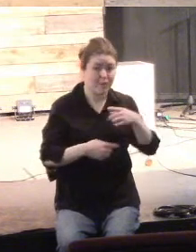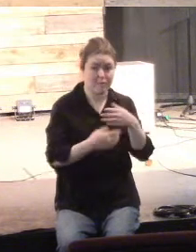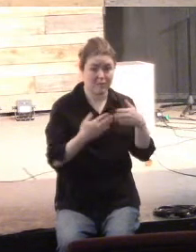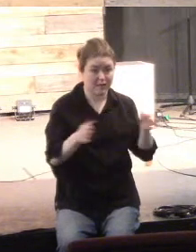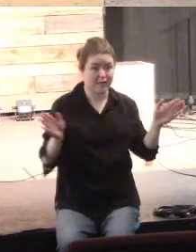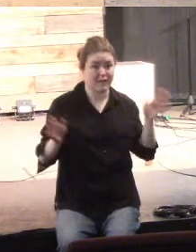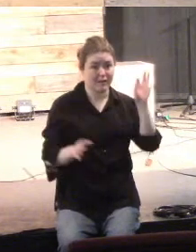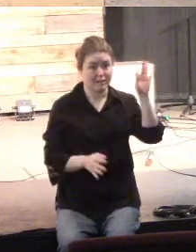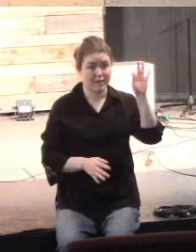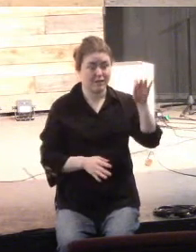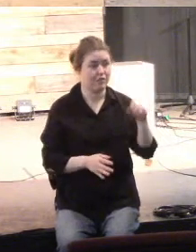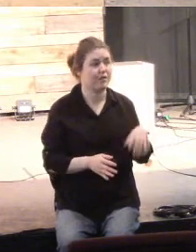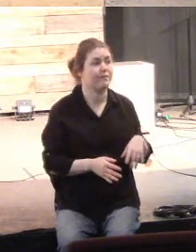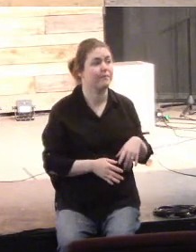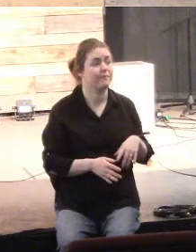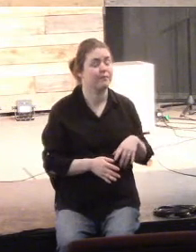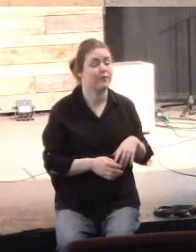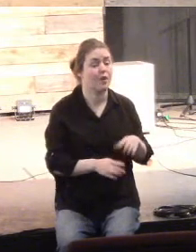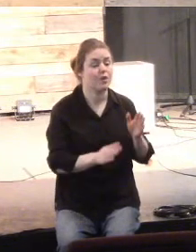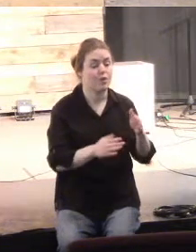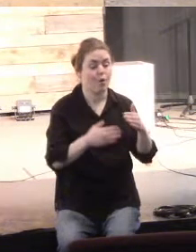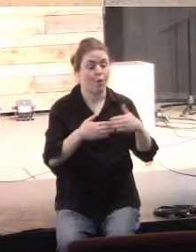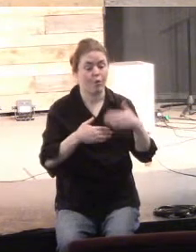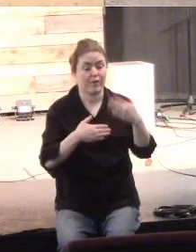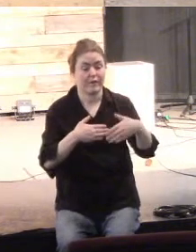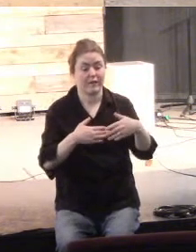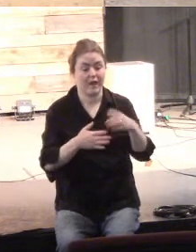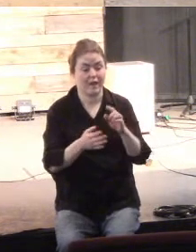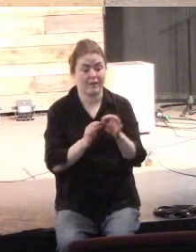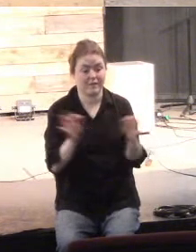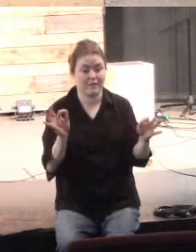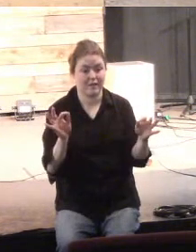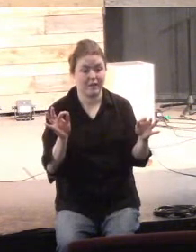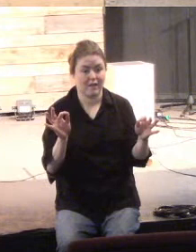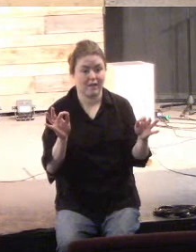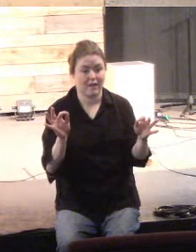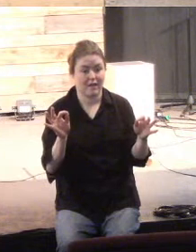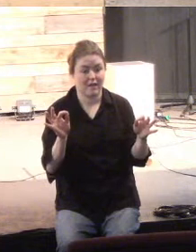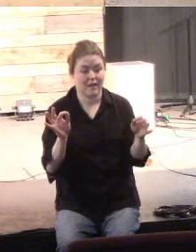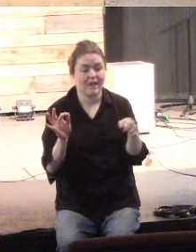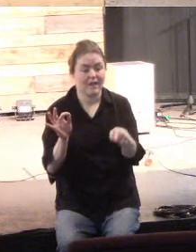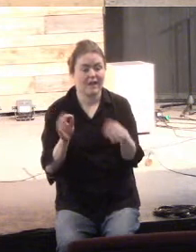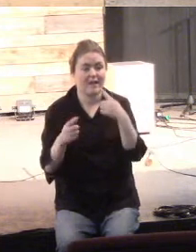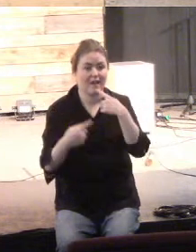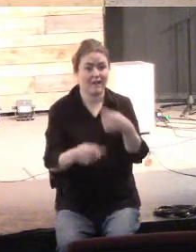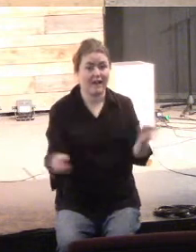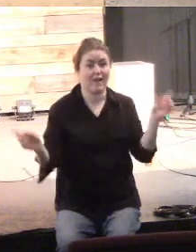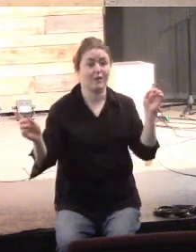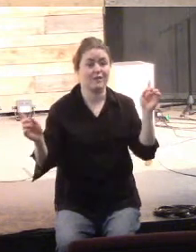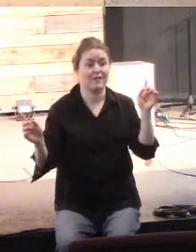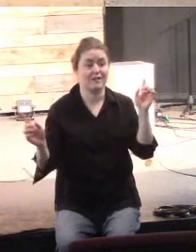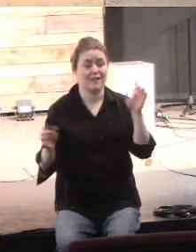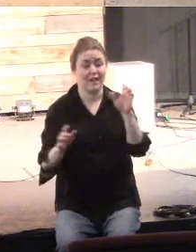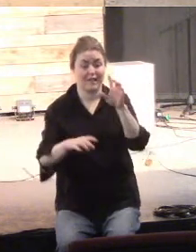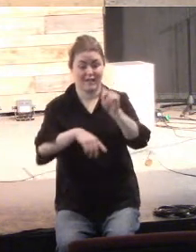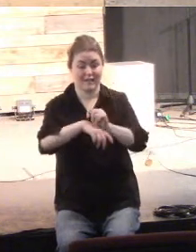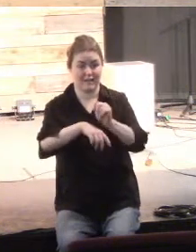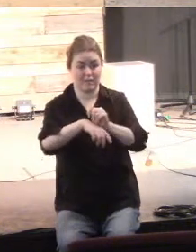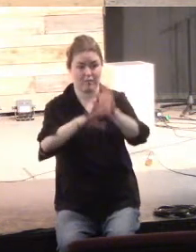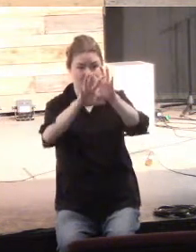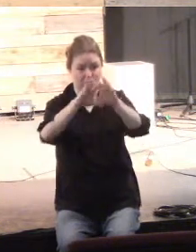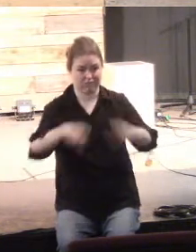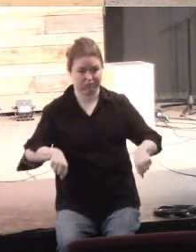the widow giving is when he announces the destruction of the temple. So there's this transition here going